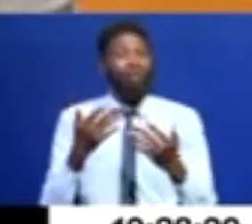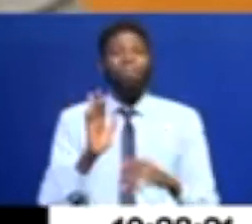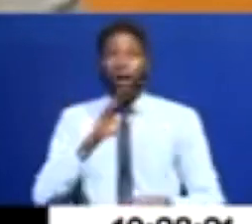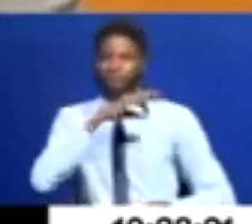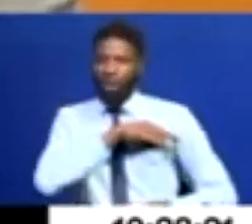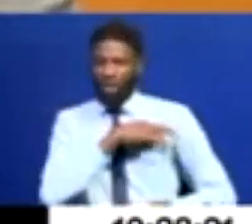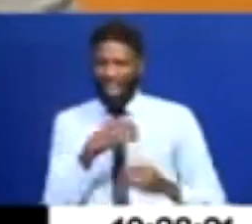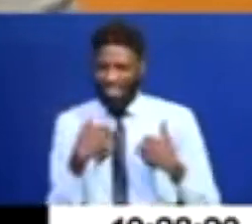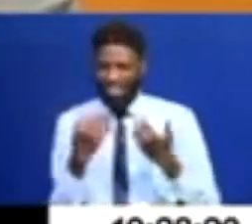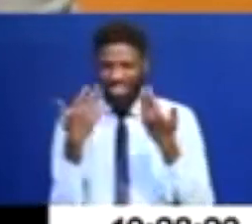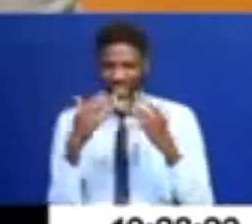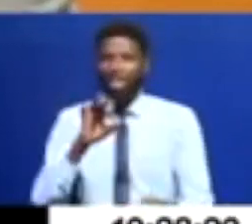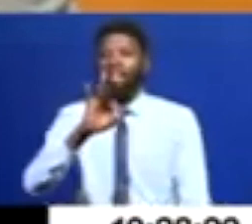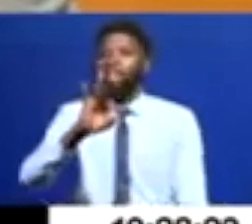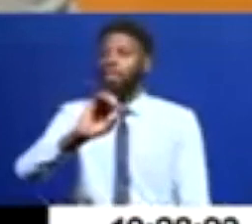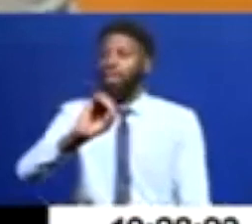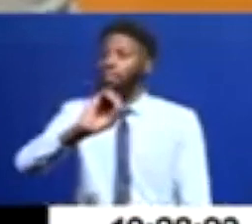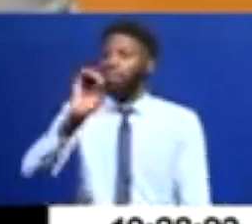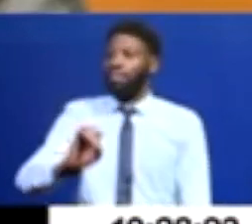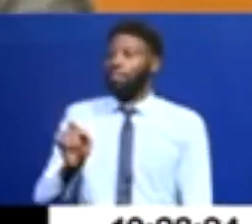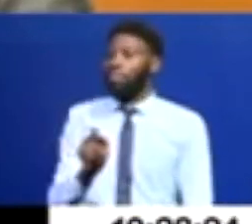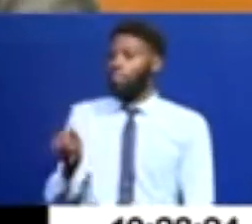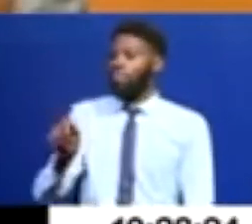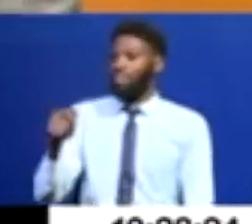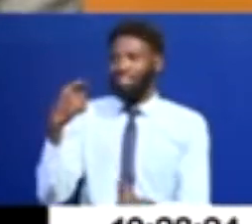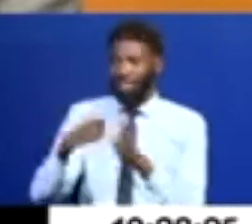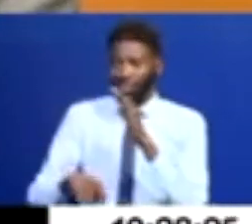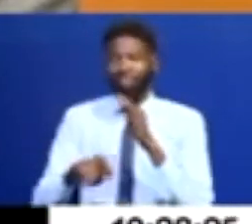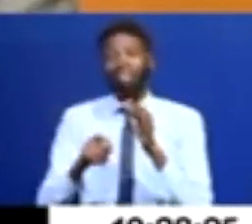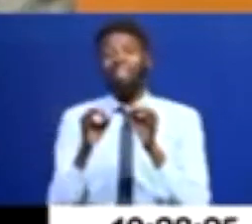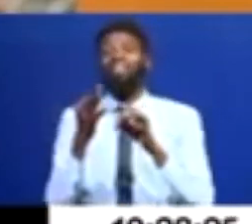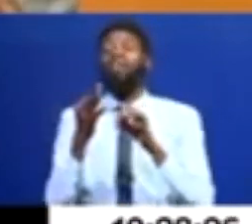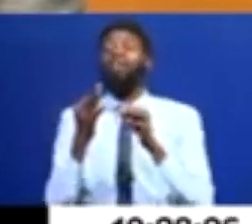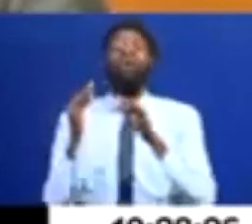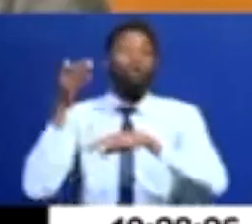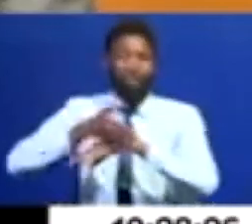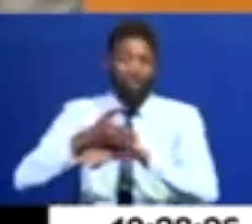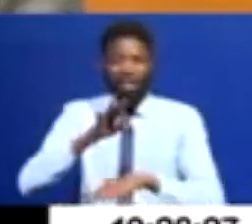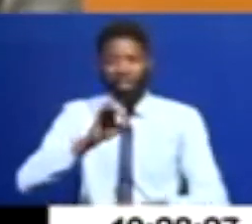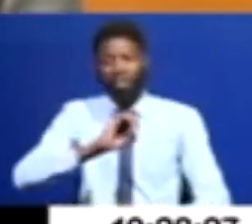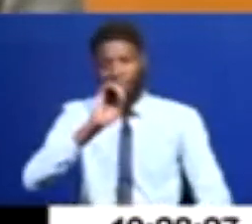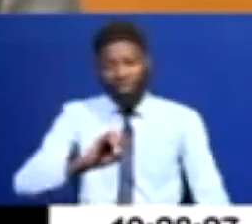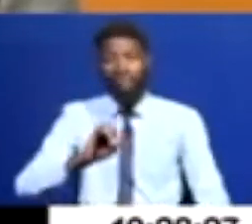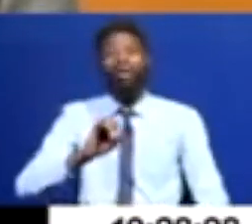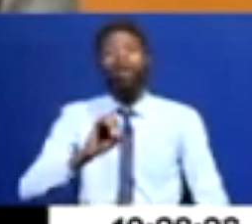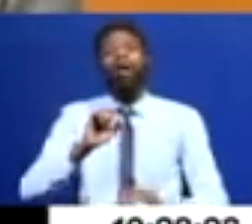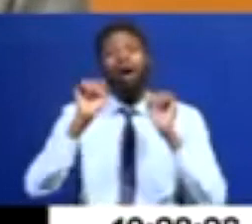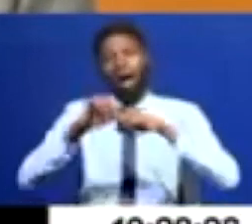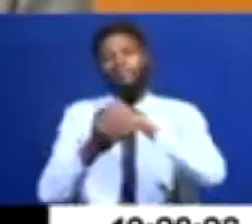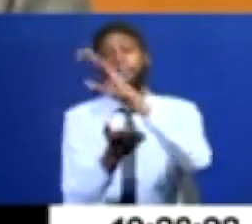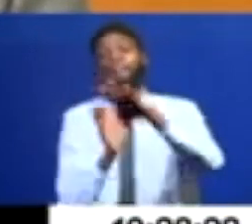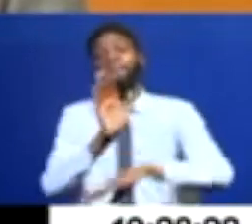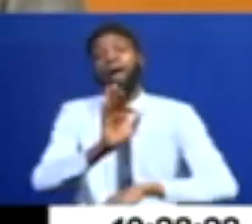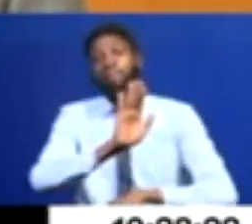that, they can they pay taxes for it. Anything above that, they can repatriate. But now they're being told, before you repatriate, you